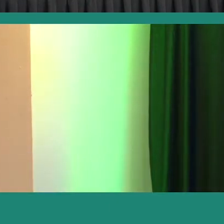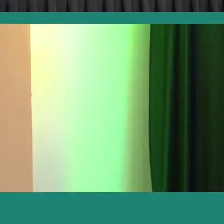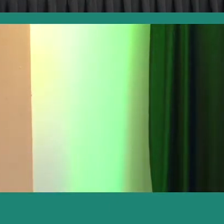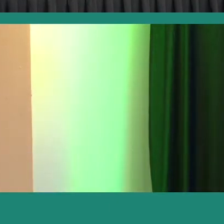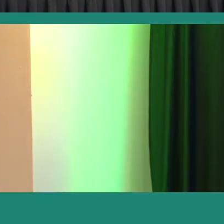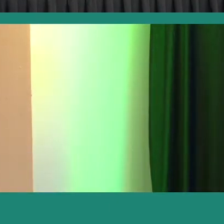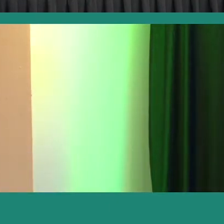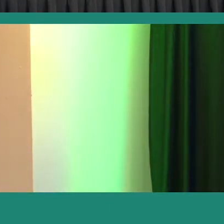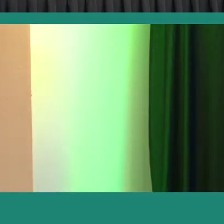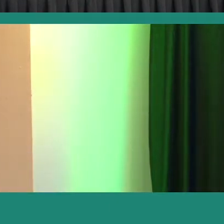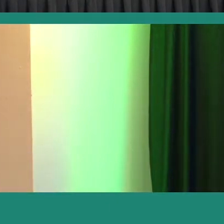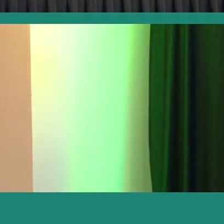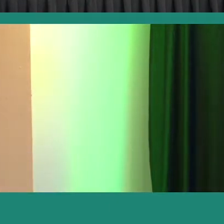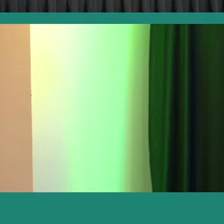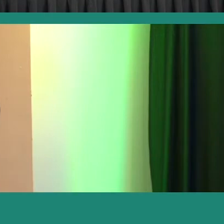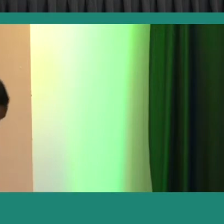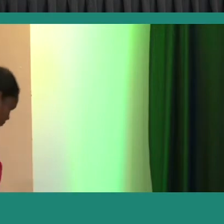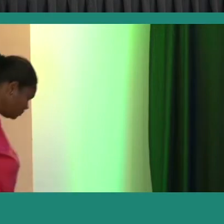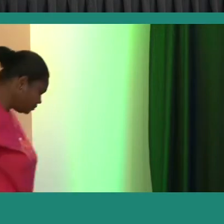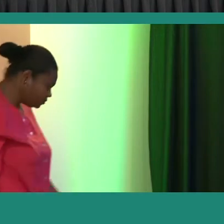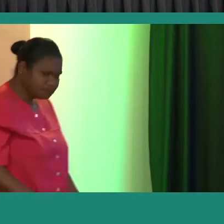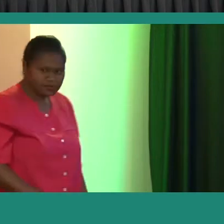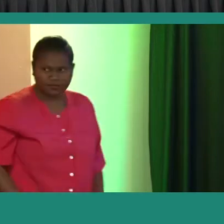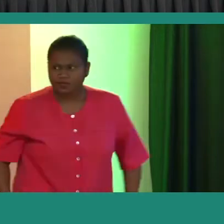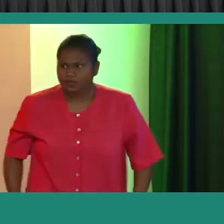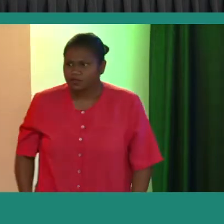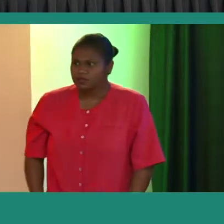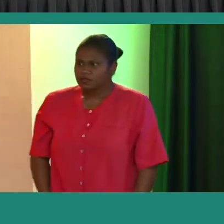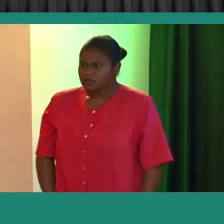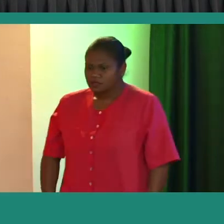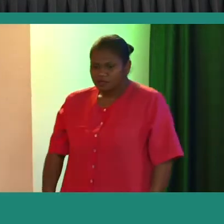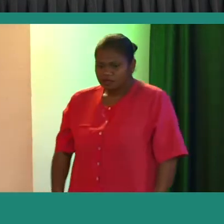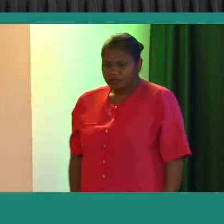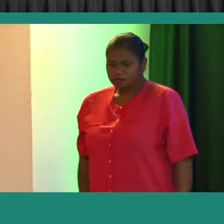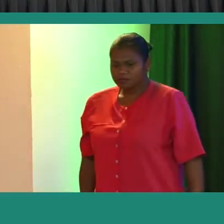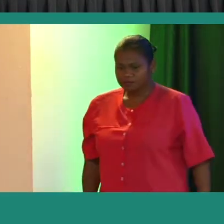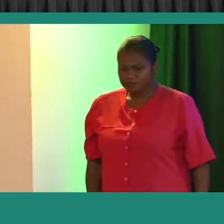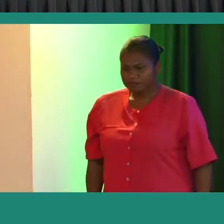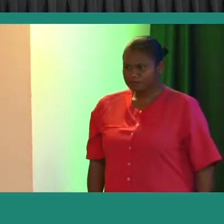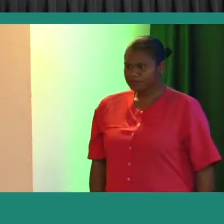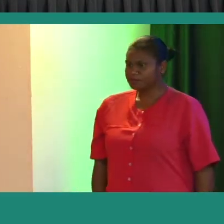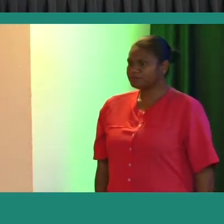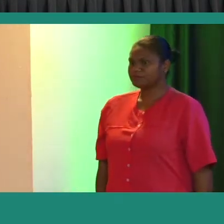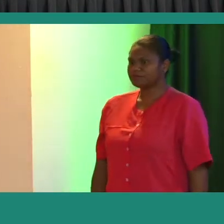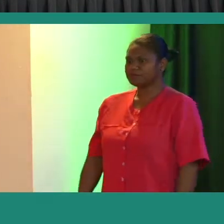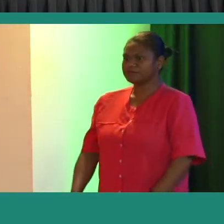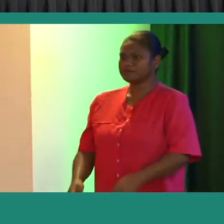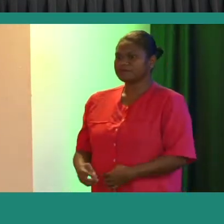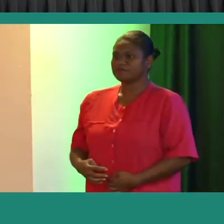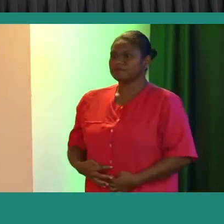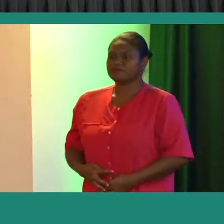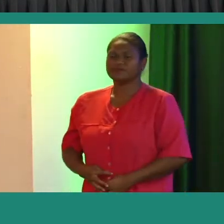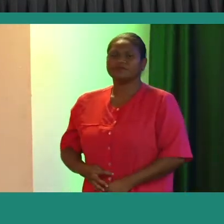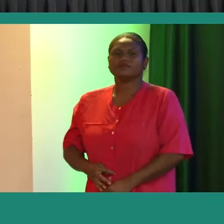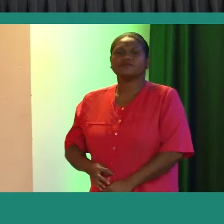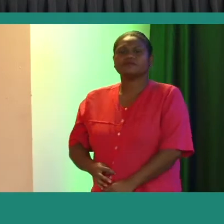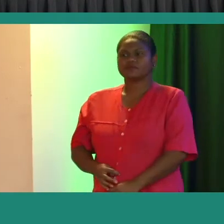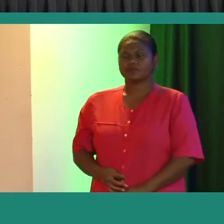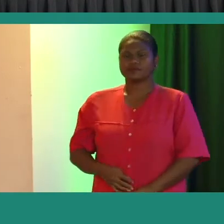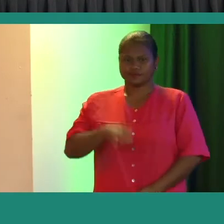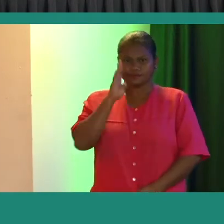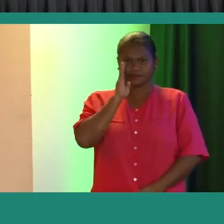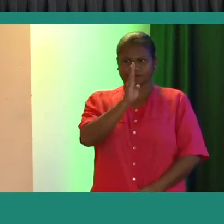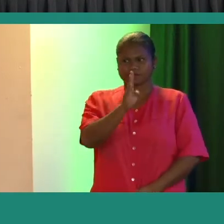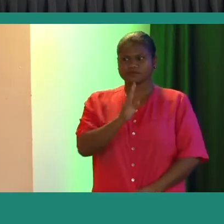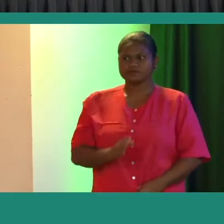Yes, I can hear you. Okay, thank you. Are you looking directly into your video, your laptop